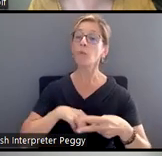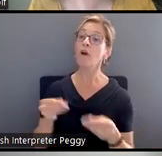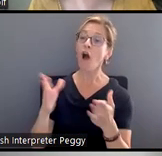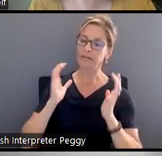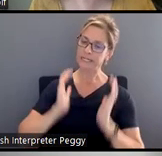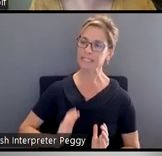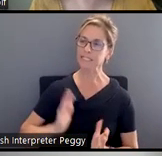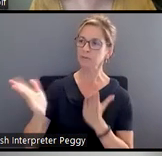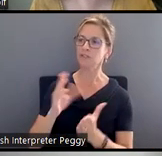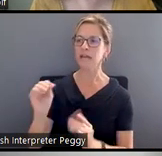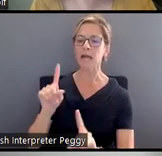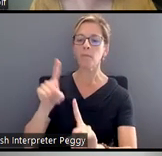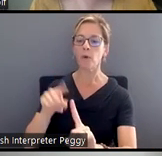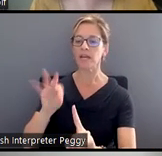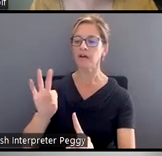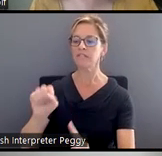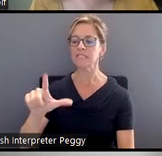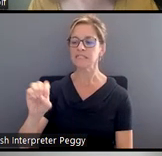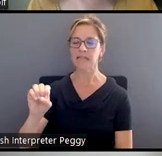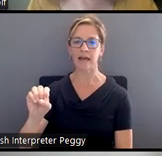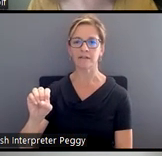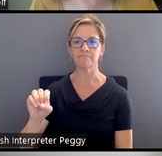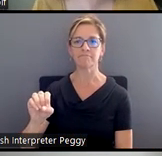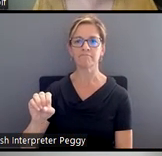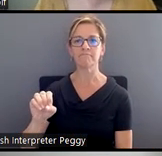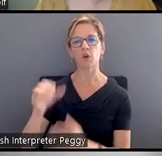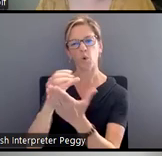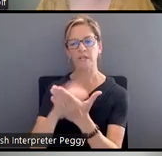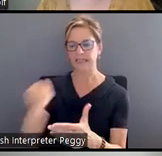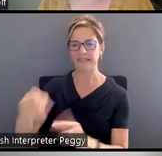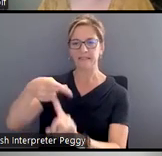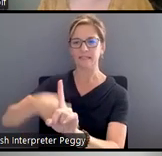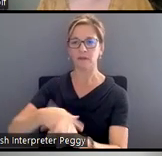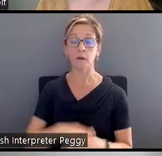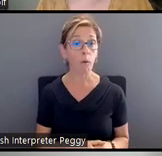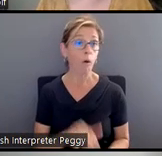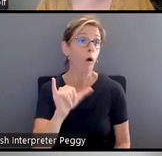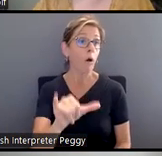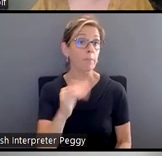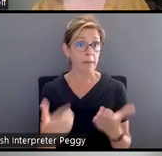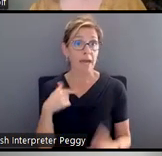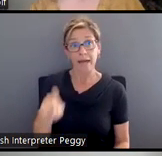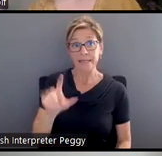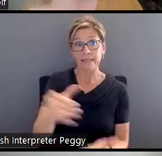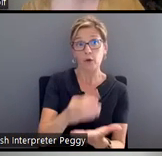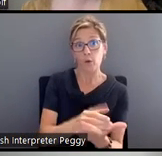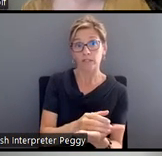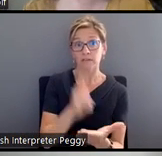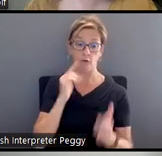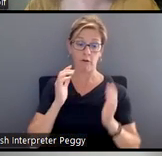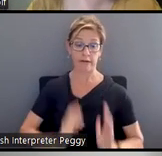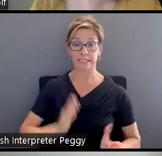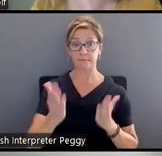month. Okay, that's good. And maybe I'm someone who's actually on the lookout for a customer service and point of sale course, and that